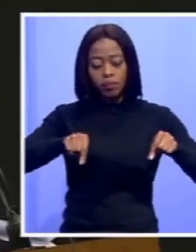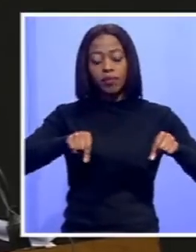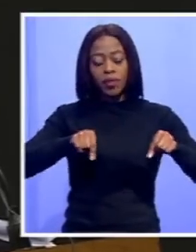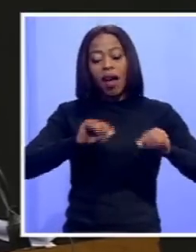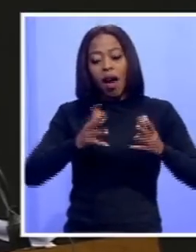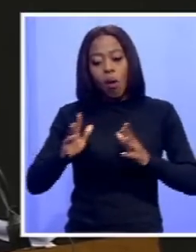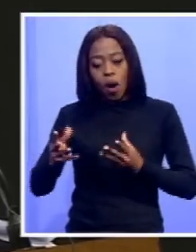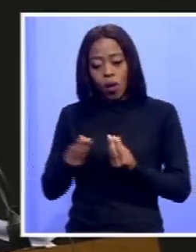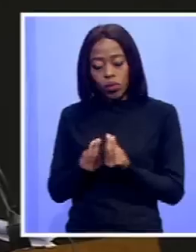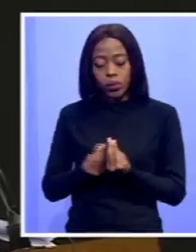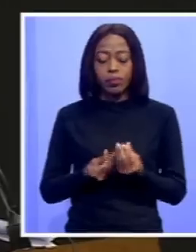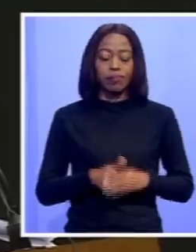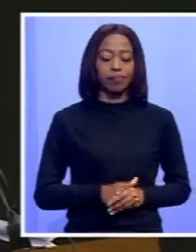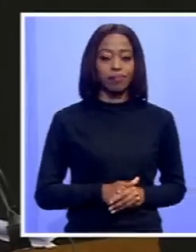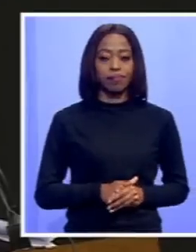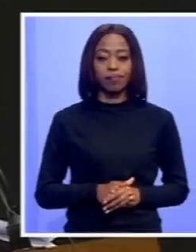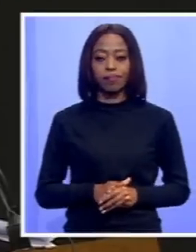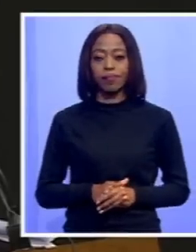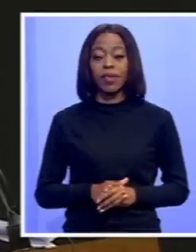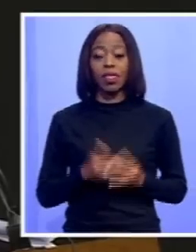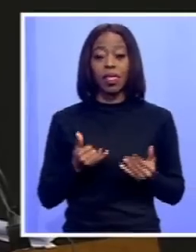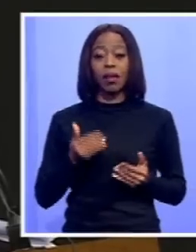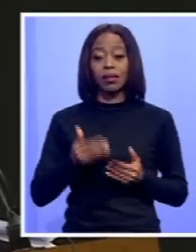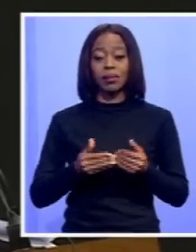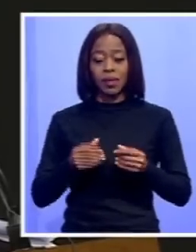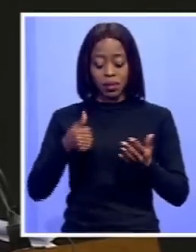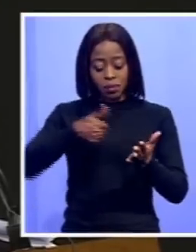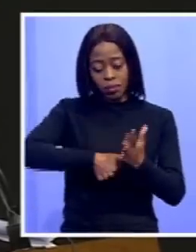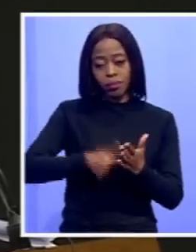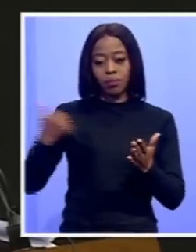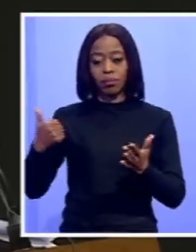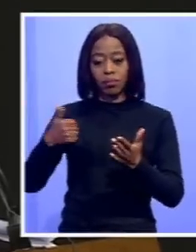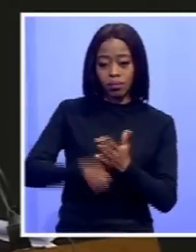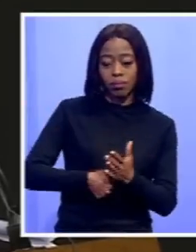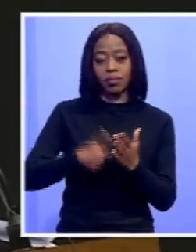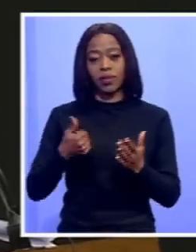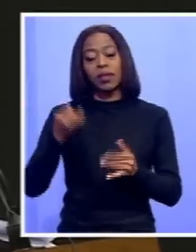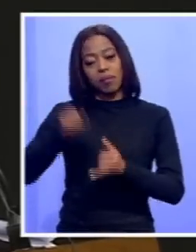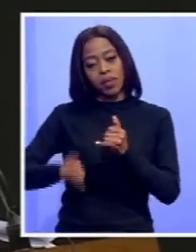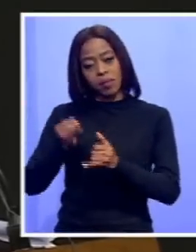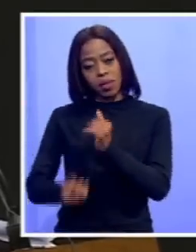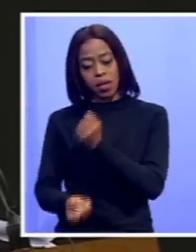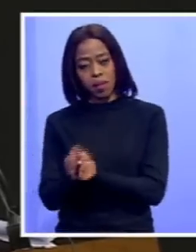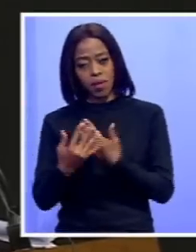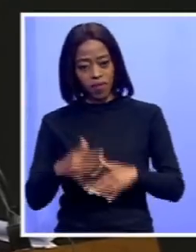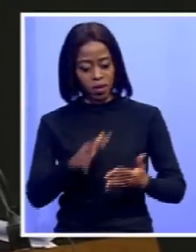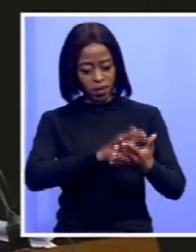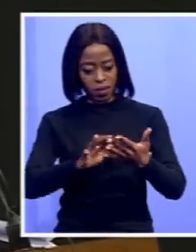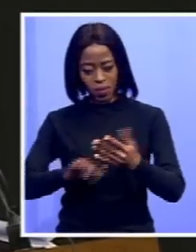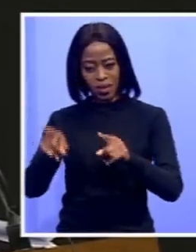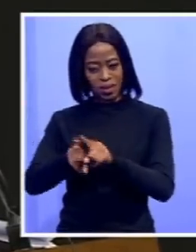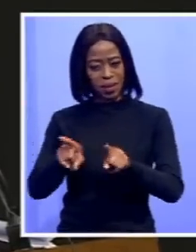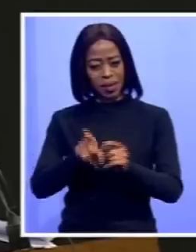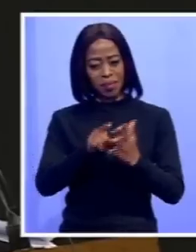bags. Sub 6, due to a process of stick and paste, and as a result of human error, all of his statements had the same date and